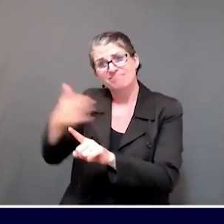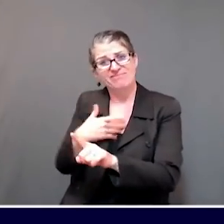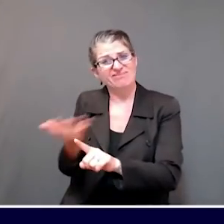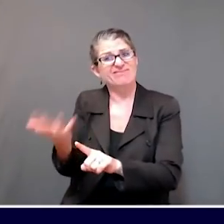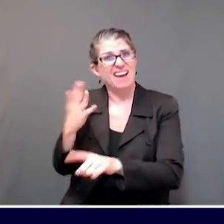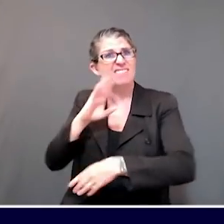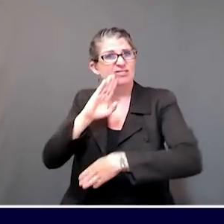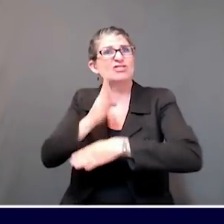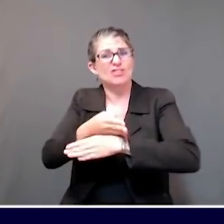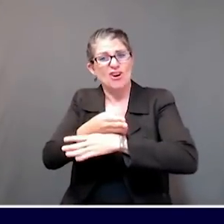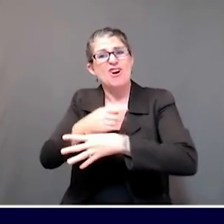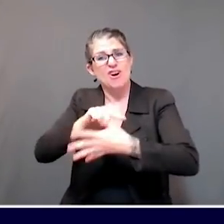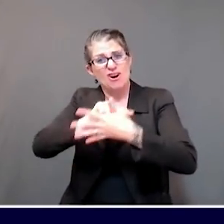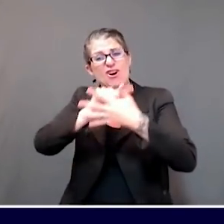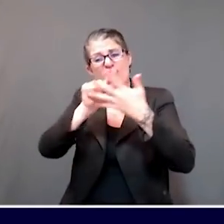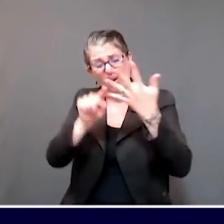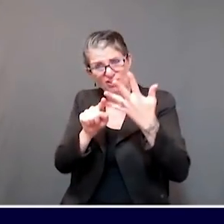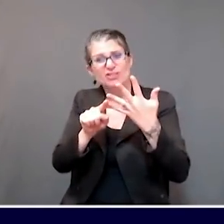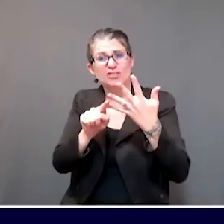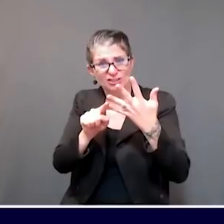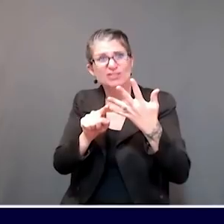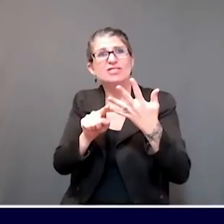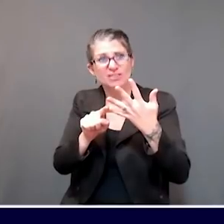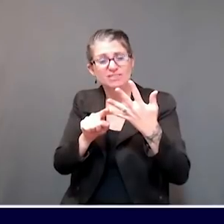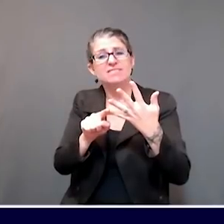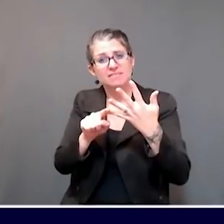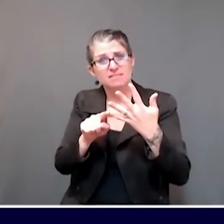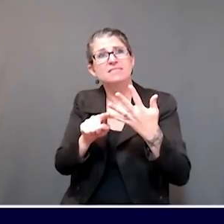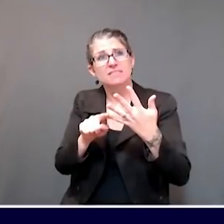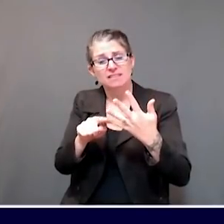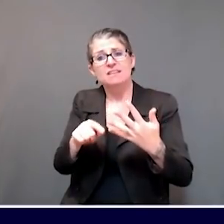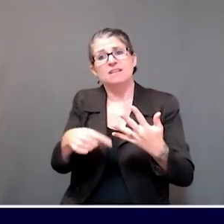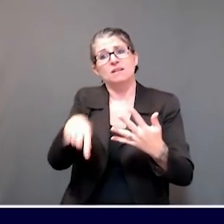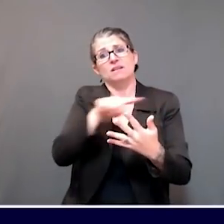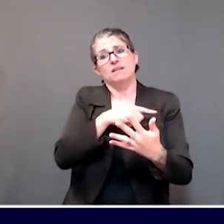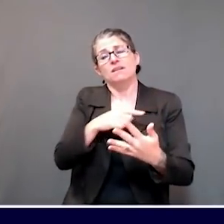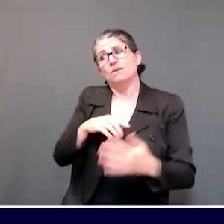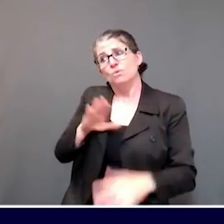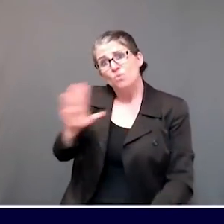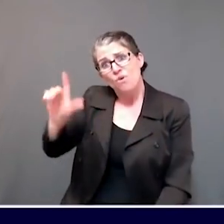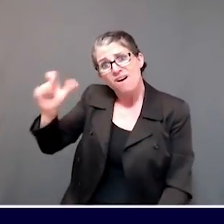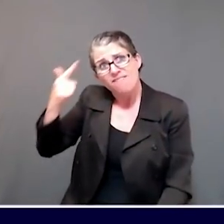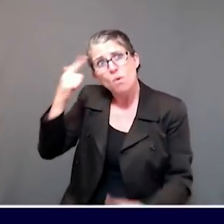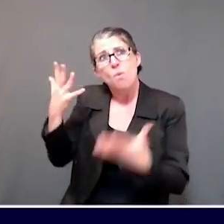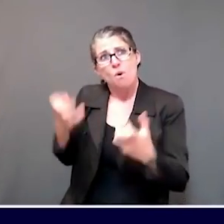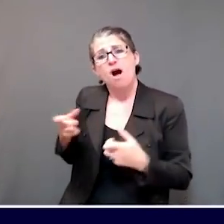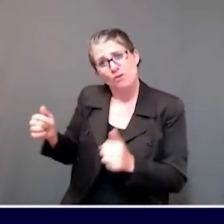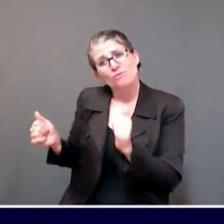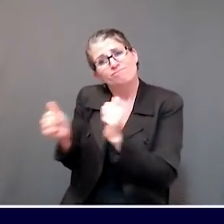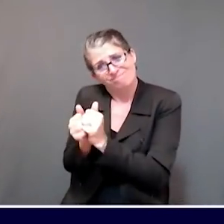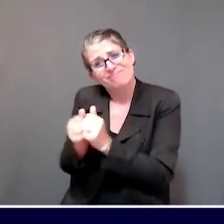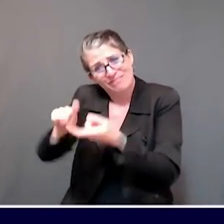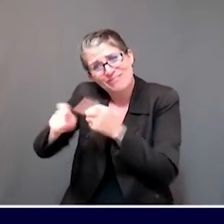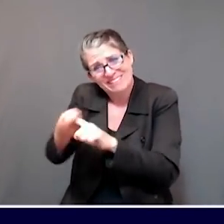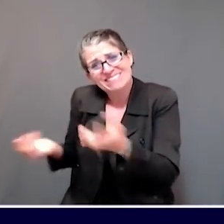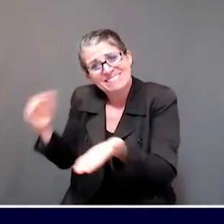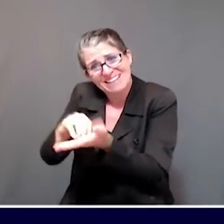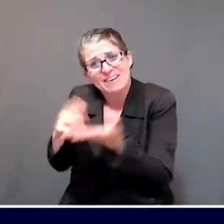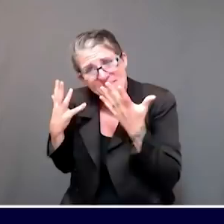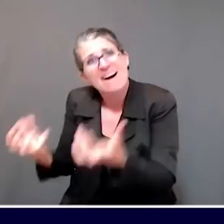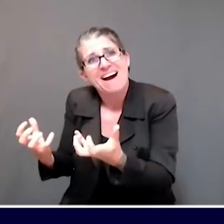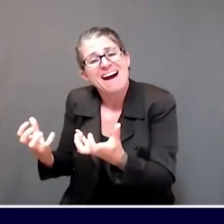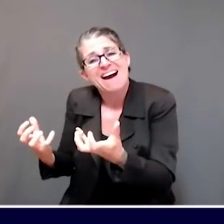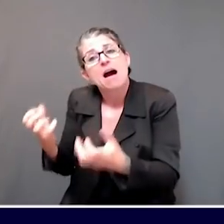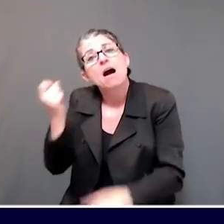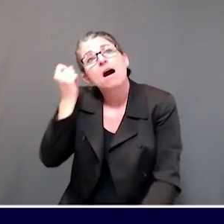you and loves you and wants you to be able to play with your friends again safely. And to any kids out there right